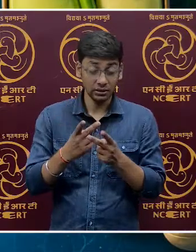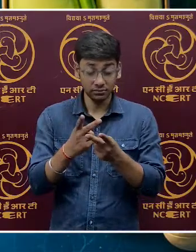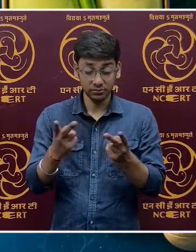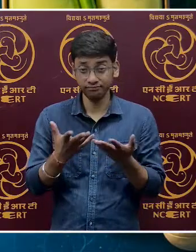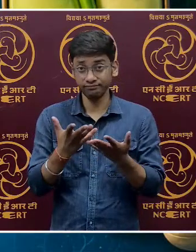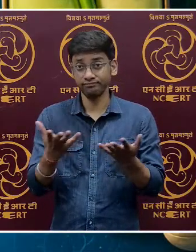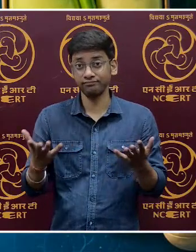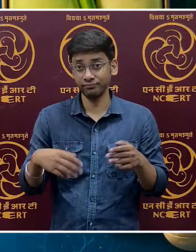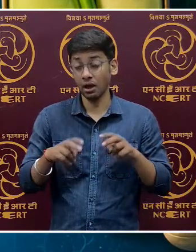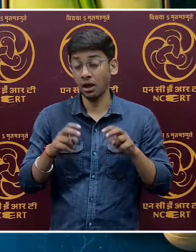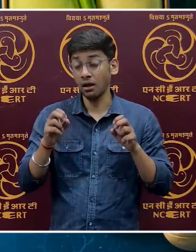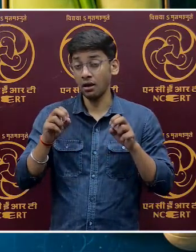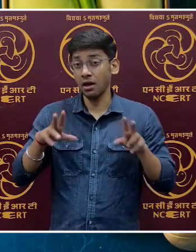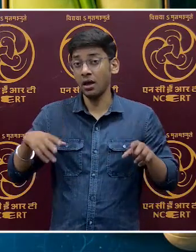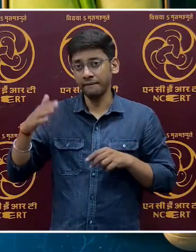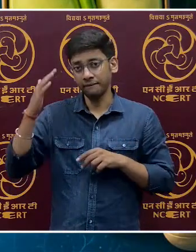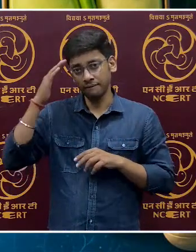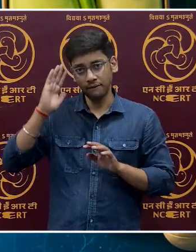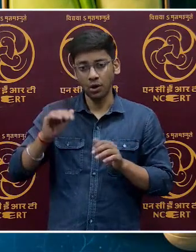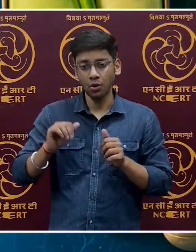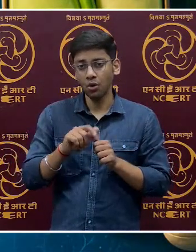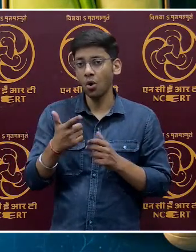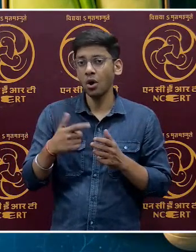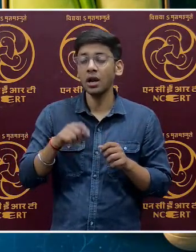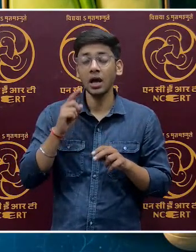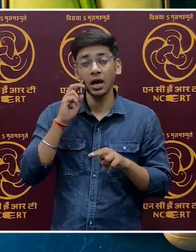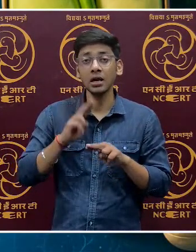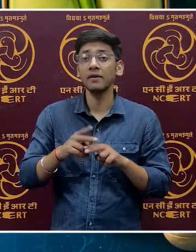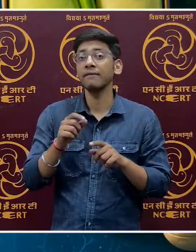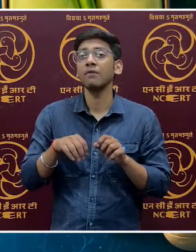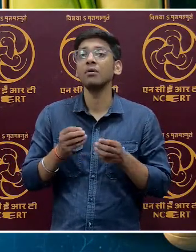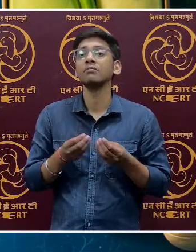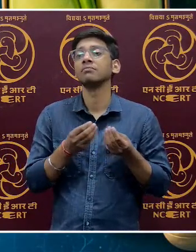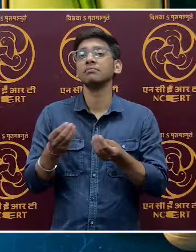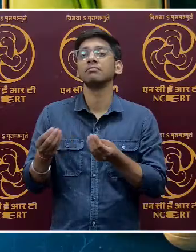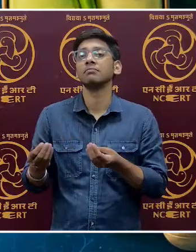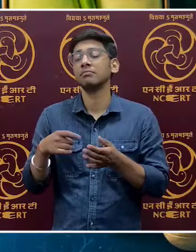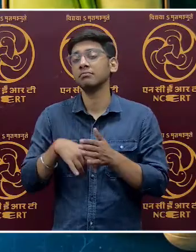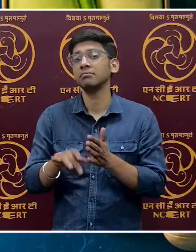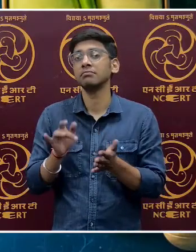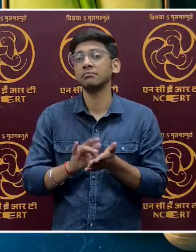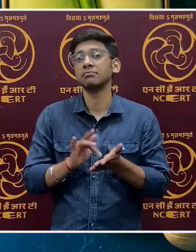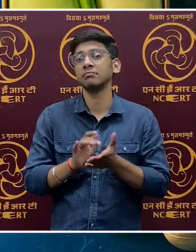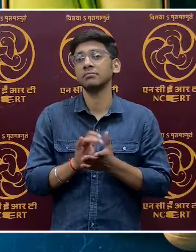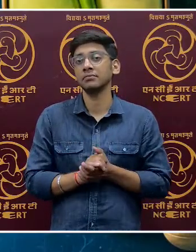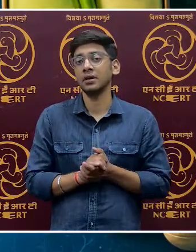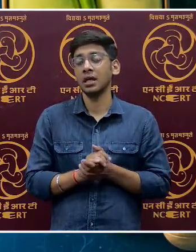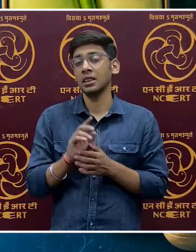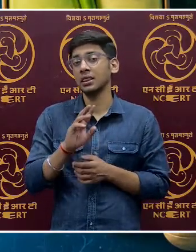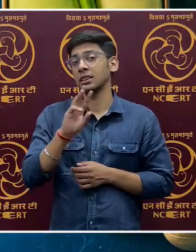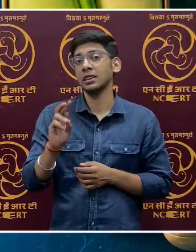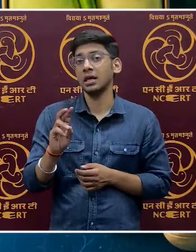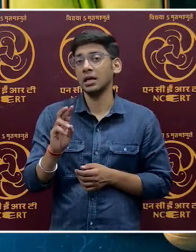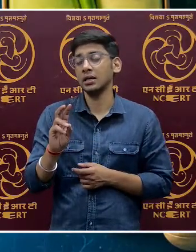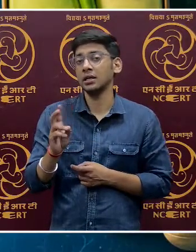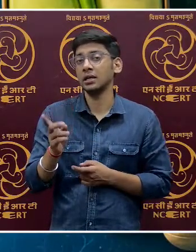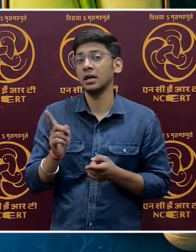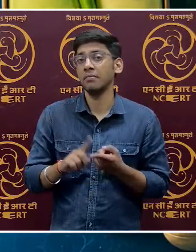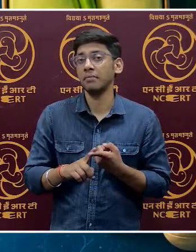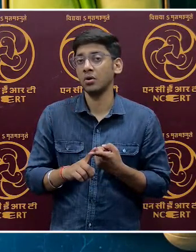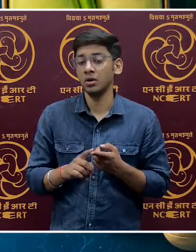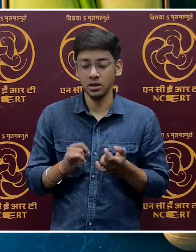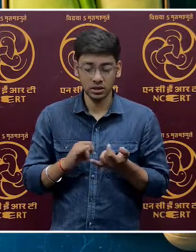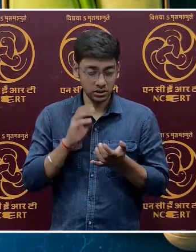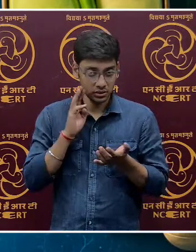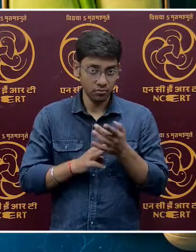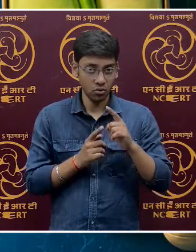be aware of, all those informations are provided over here. Third one is about a simulation, and you